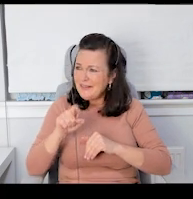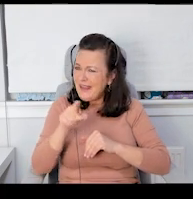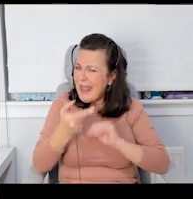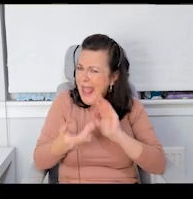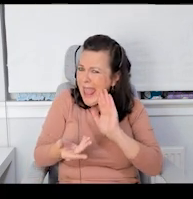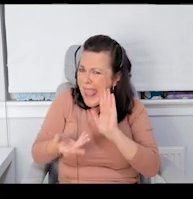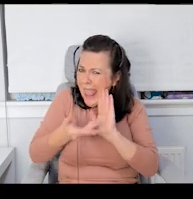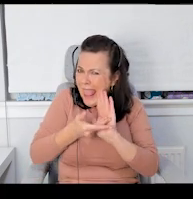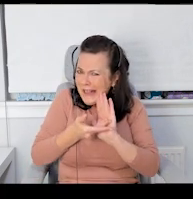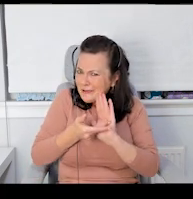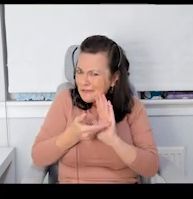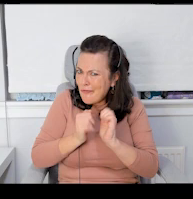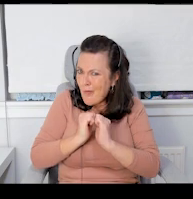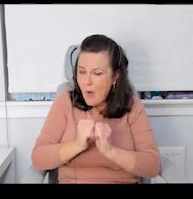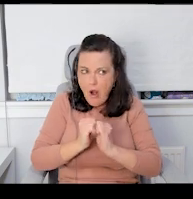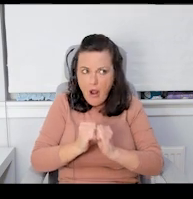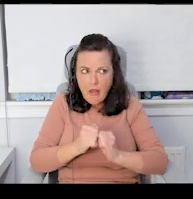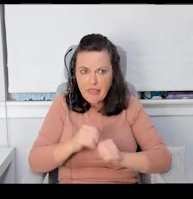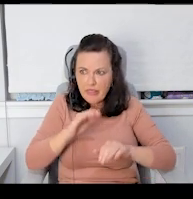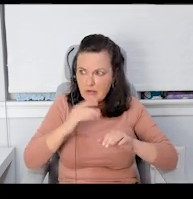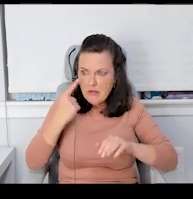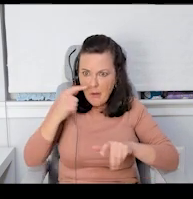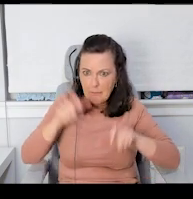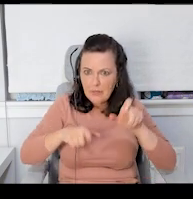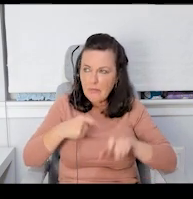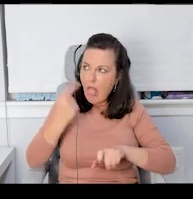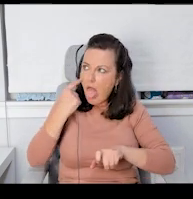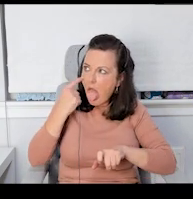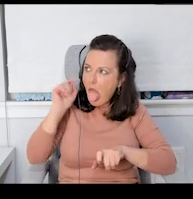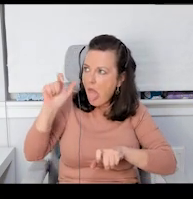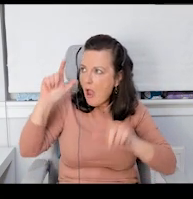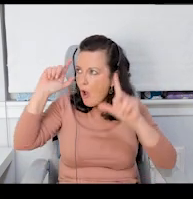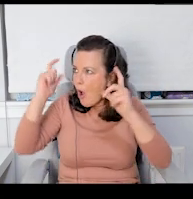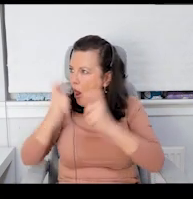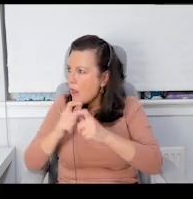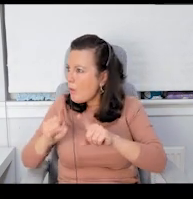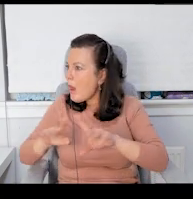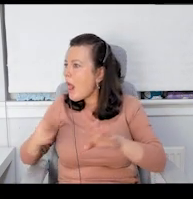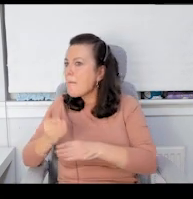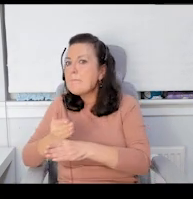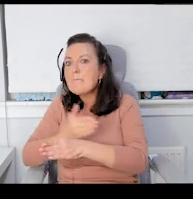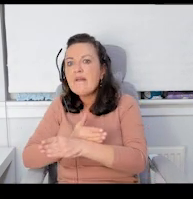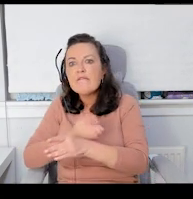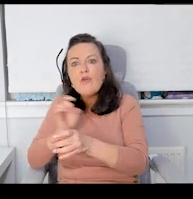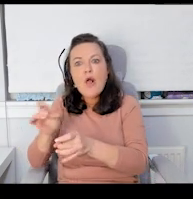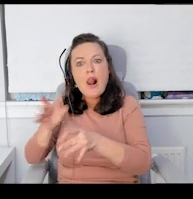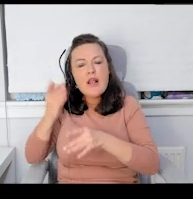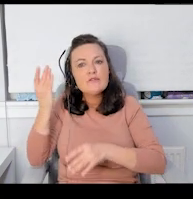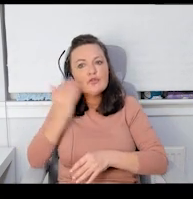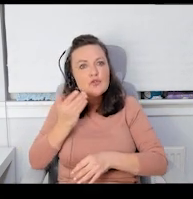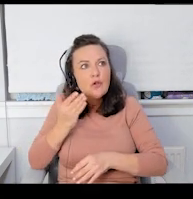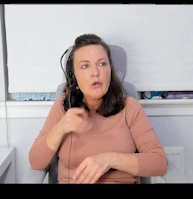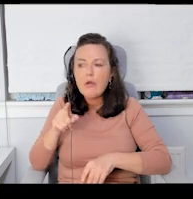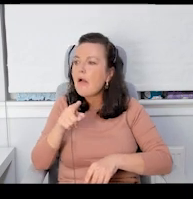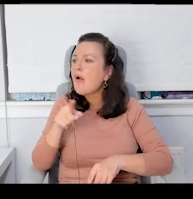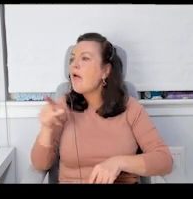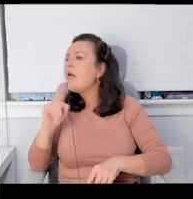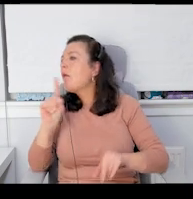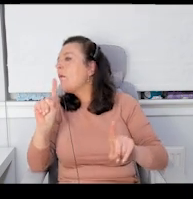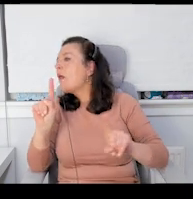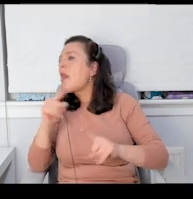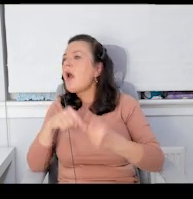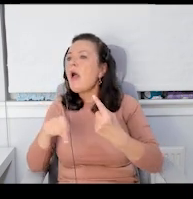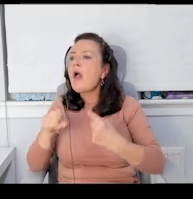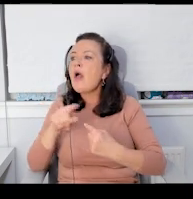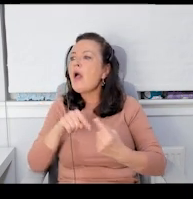part-time jobs out of this. They're getting to see the college or the environment, and they're getting to see the employer environment. They're getting access to